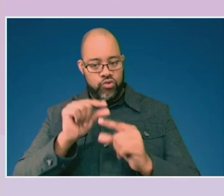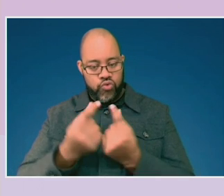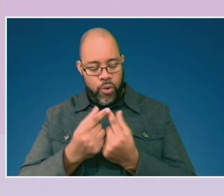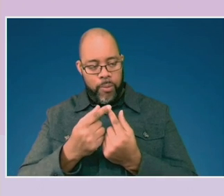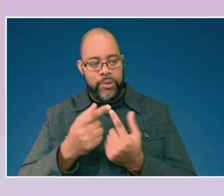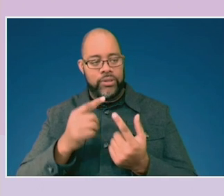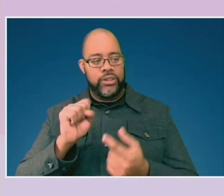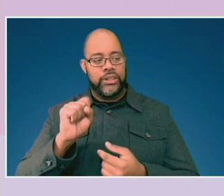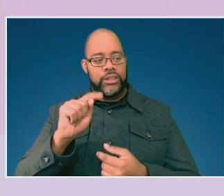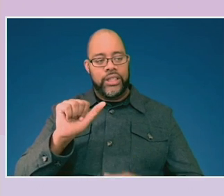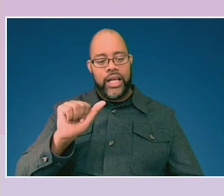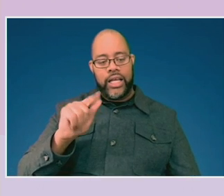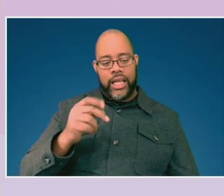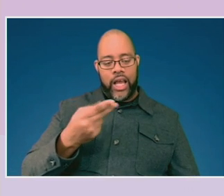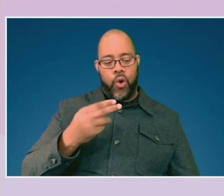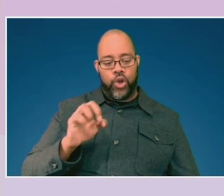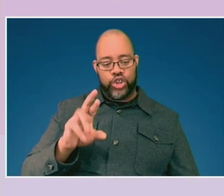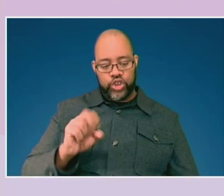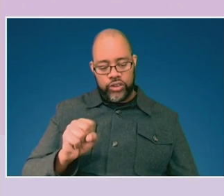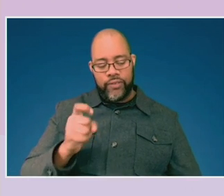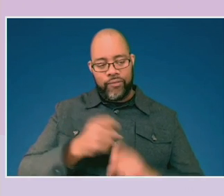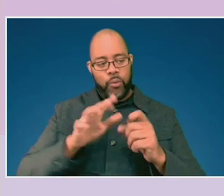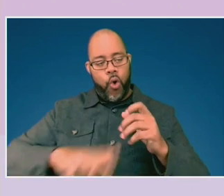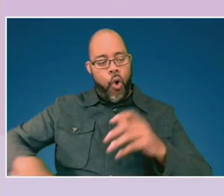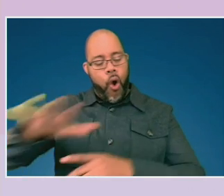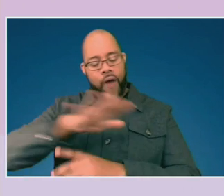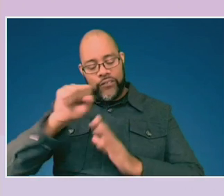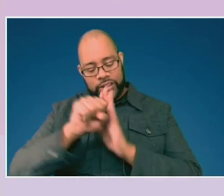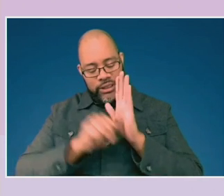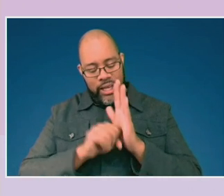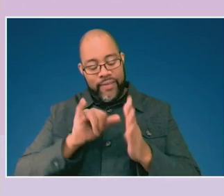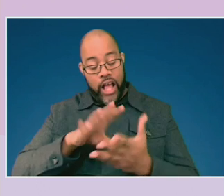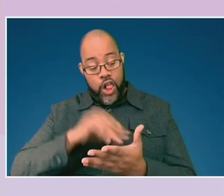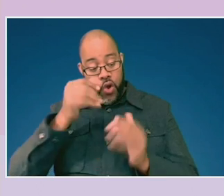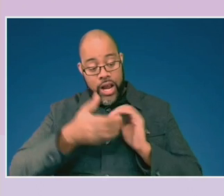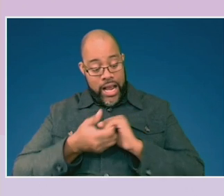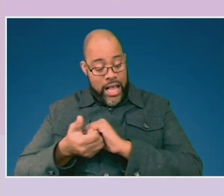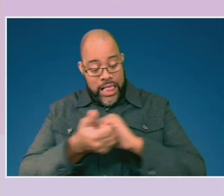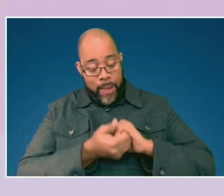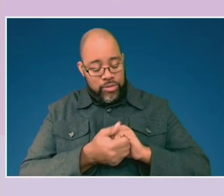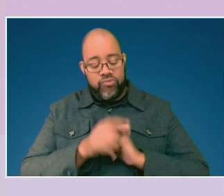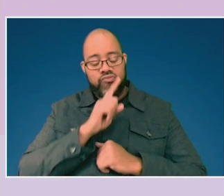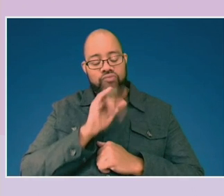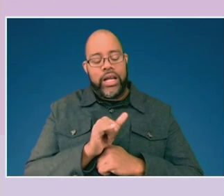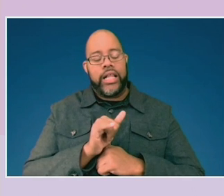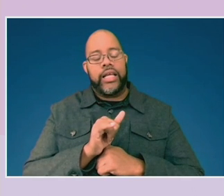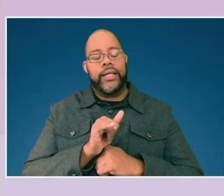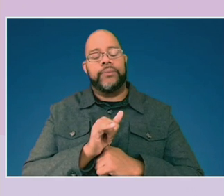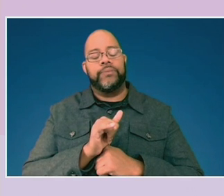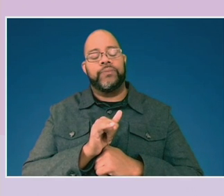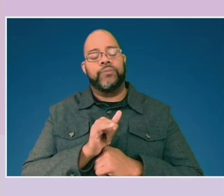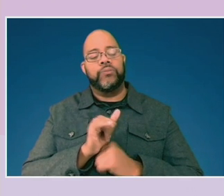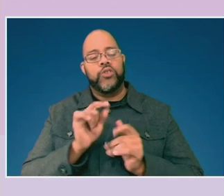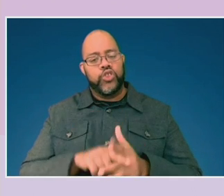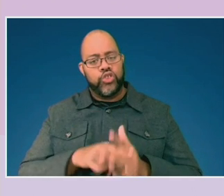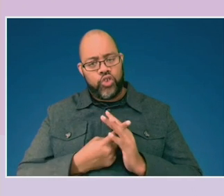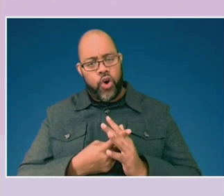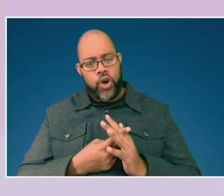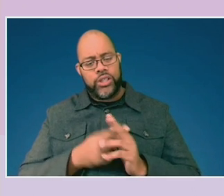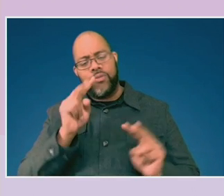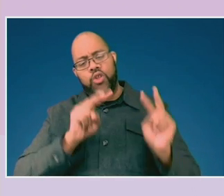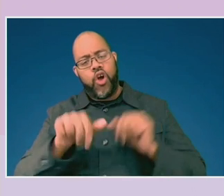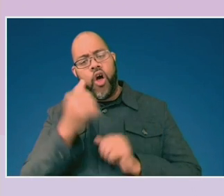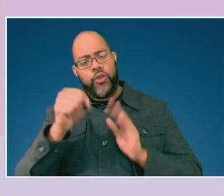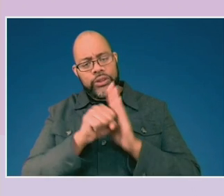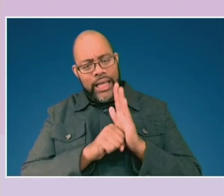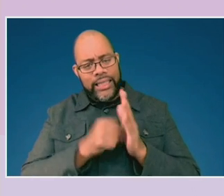from across the whole state. And this learning collaborative really was started to look at other states and see